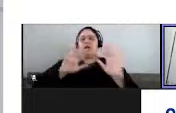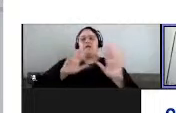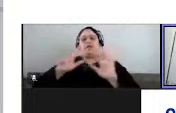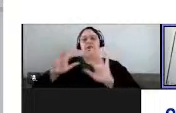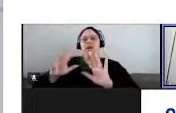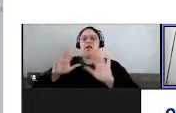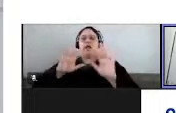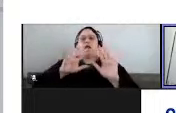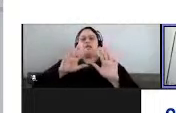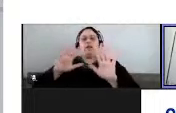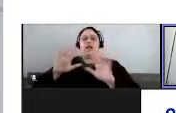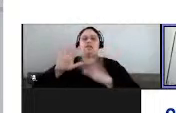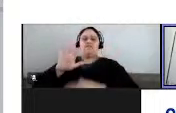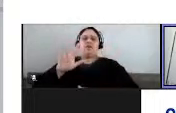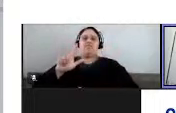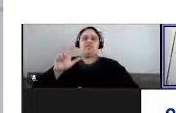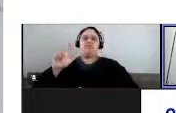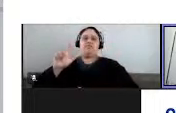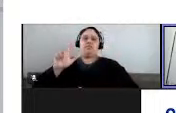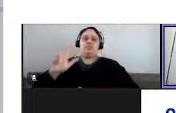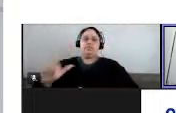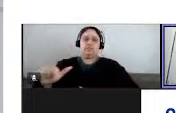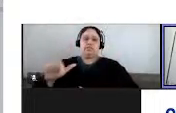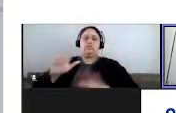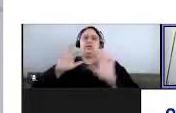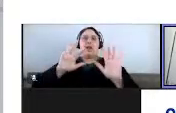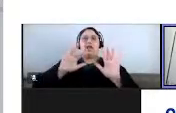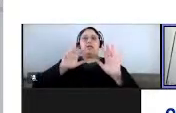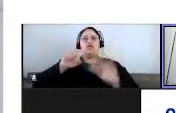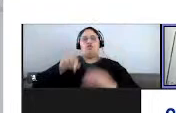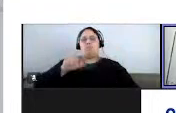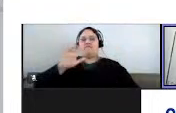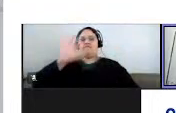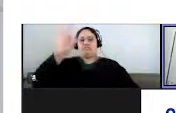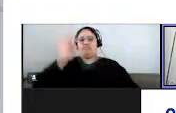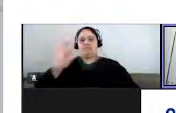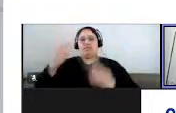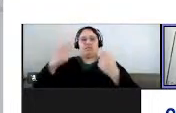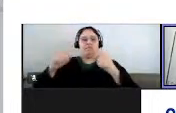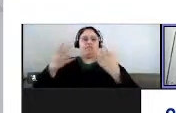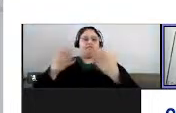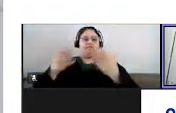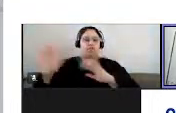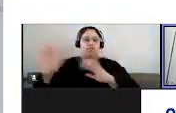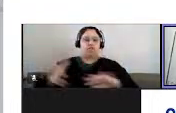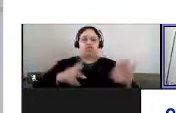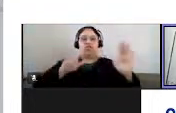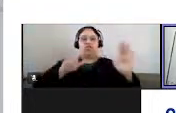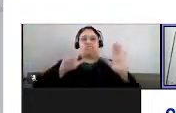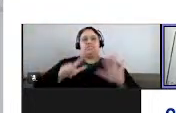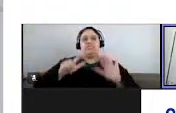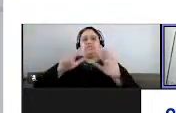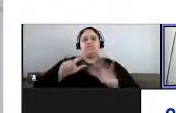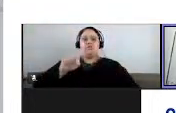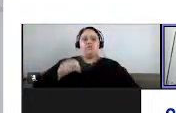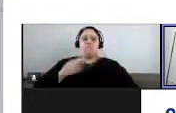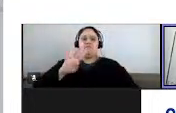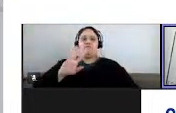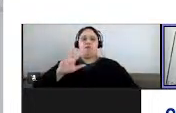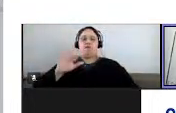89,576, 19.5% was spent. So 17.483 million was